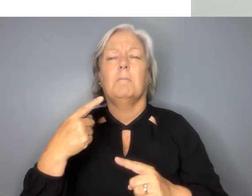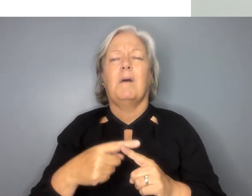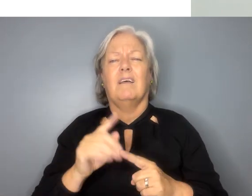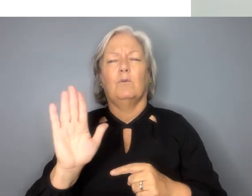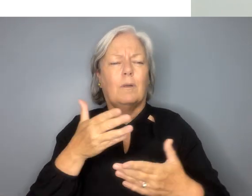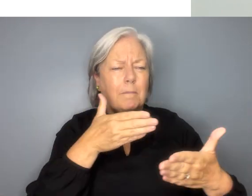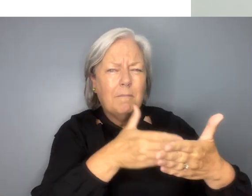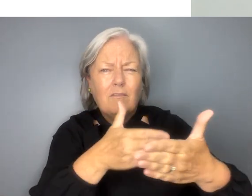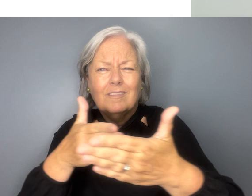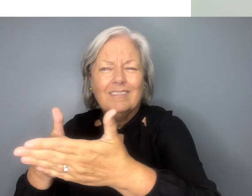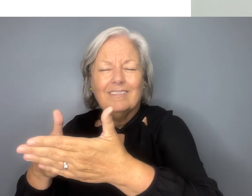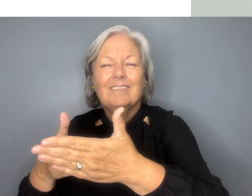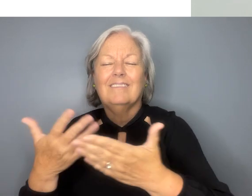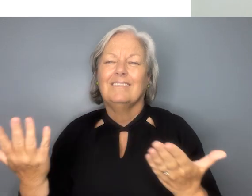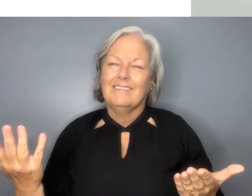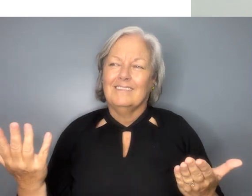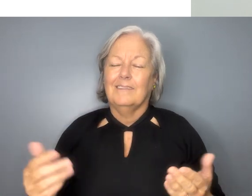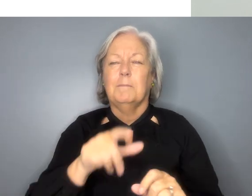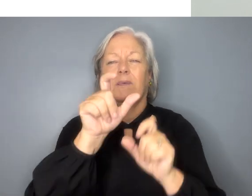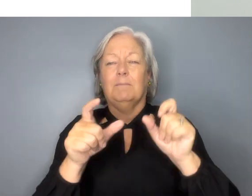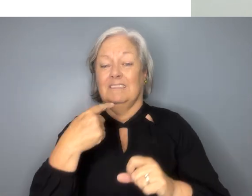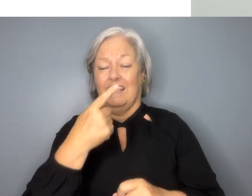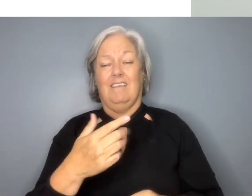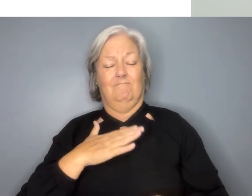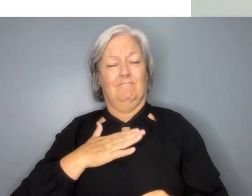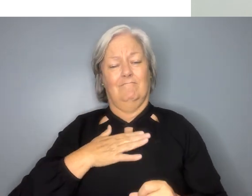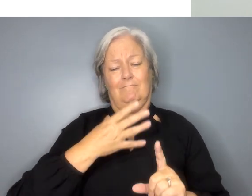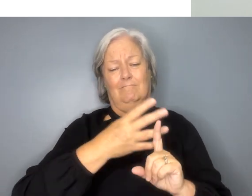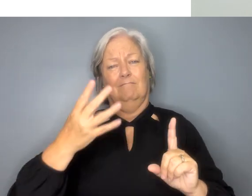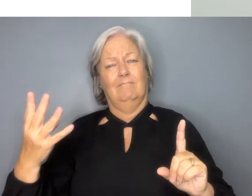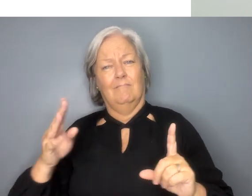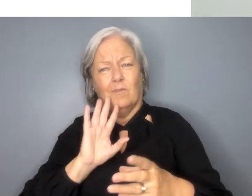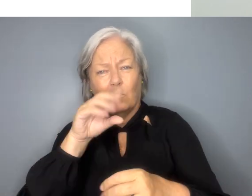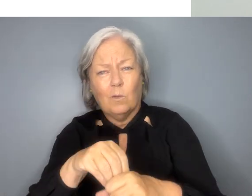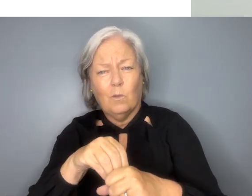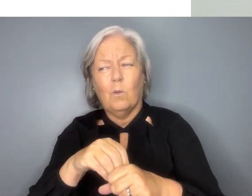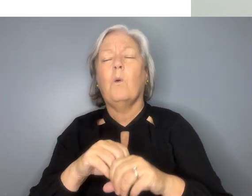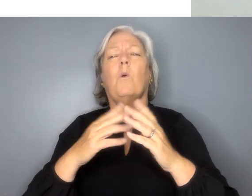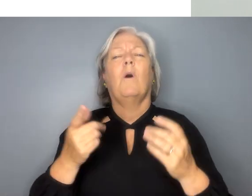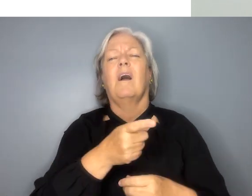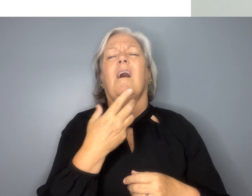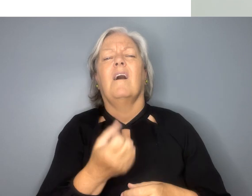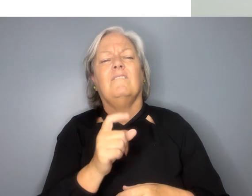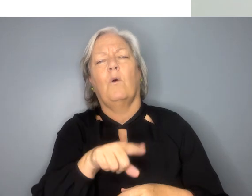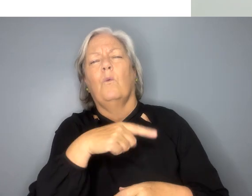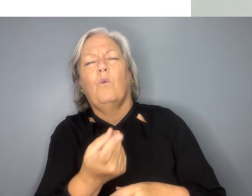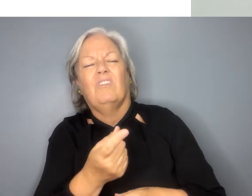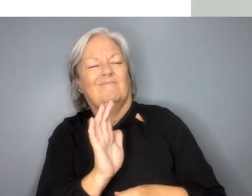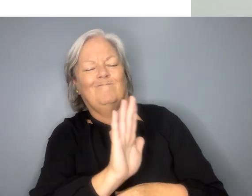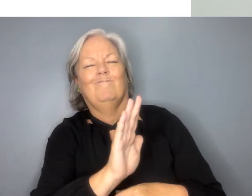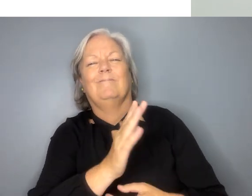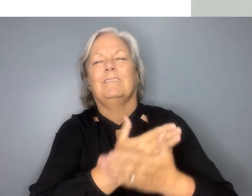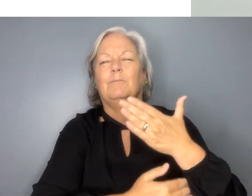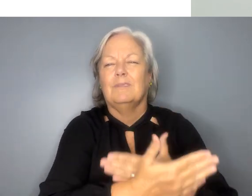highlighted the additional barriers individuals face as being people who identify as LGBTQIA+, or live with other